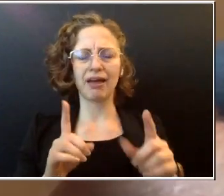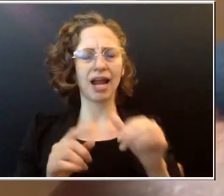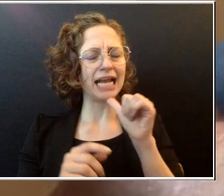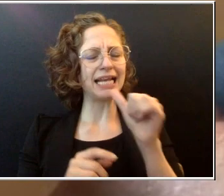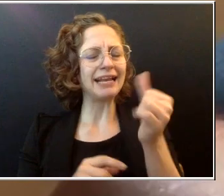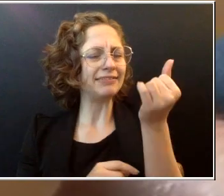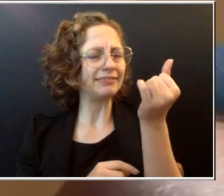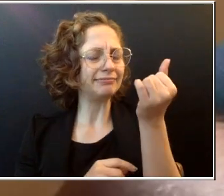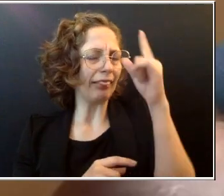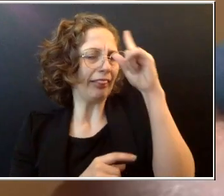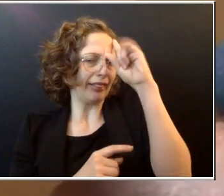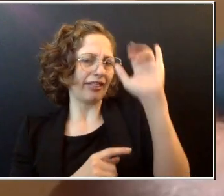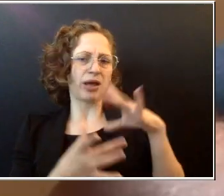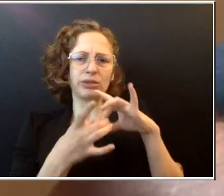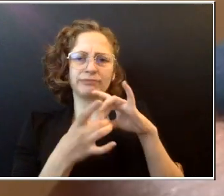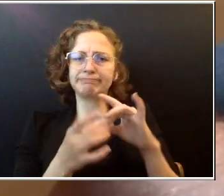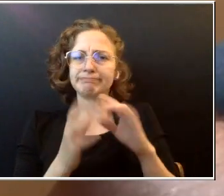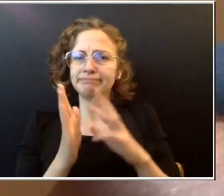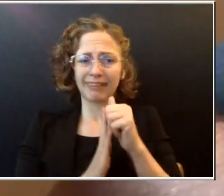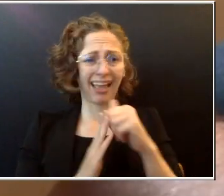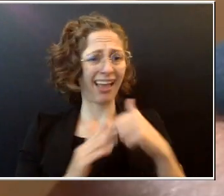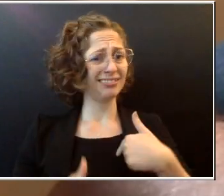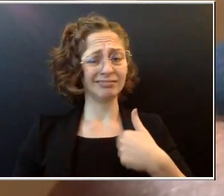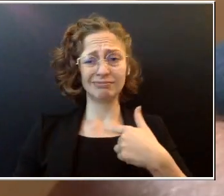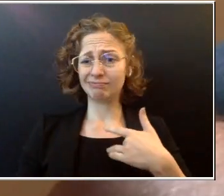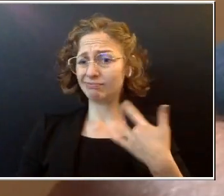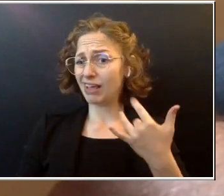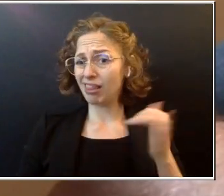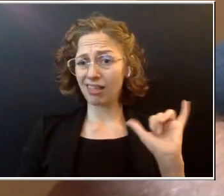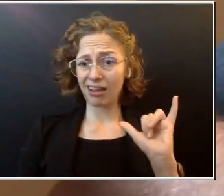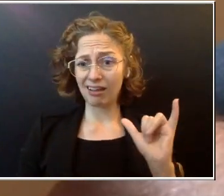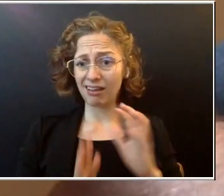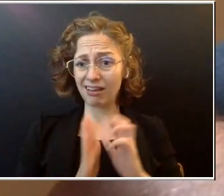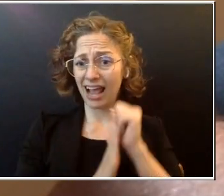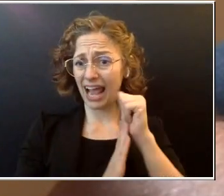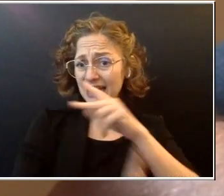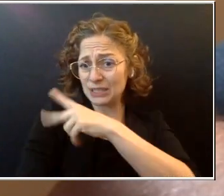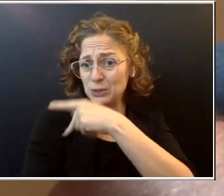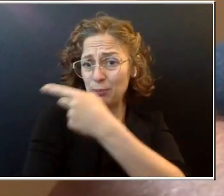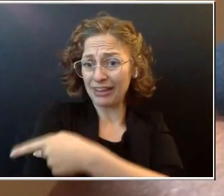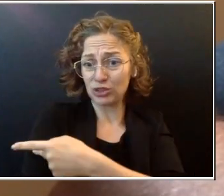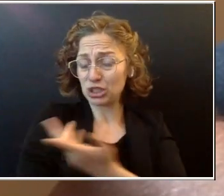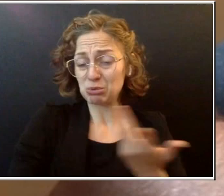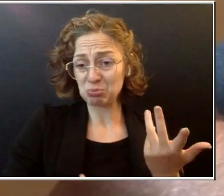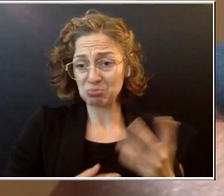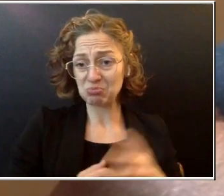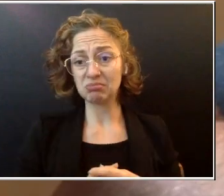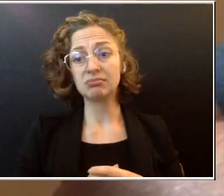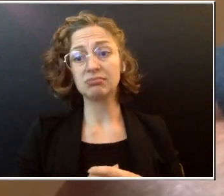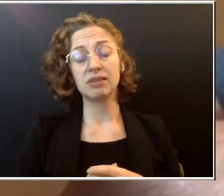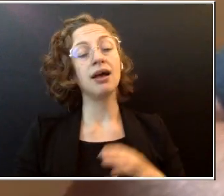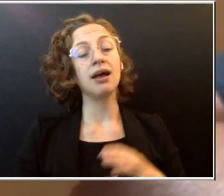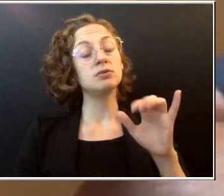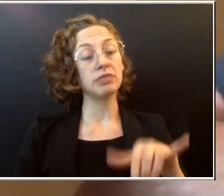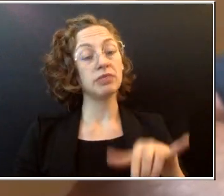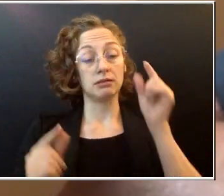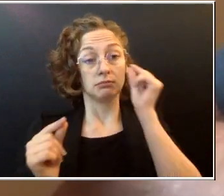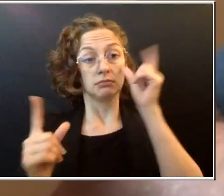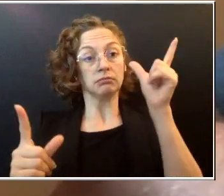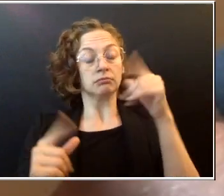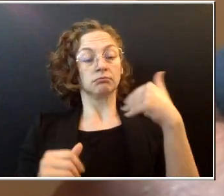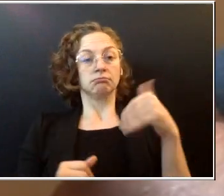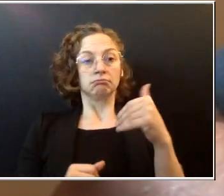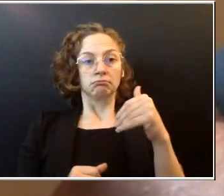feel like a cancer patient. I didn't feel like I had cancer. So that was definitely something that was very surprising. I just wanted to get